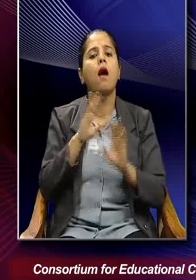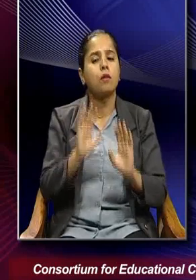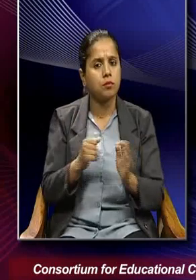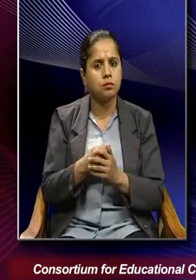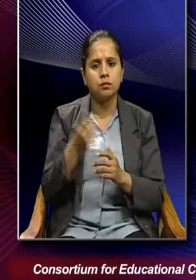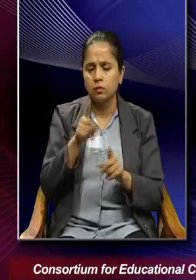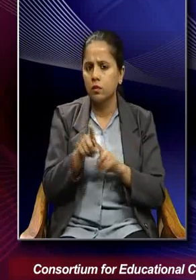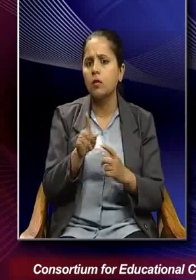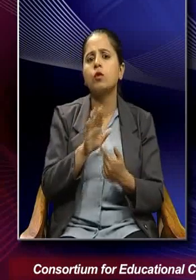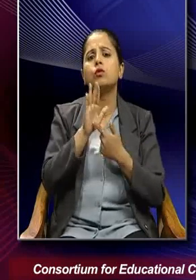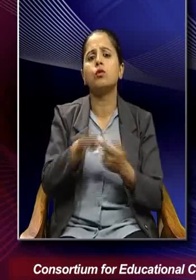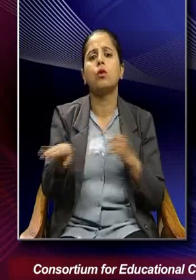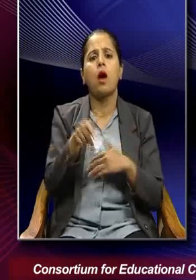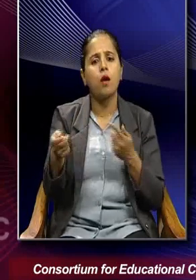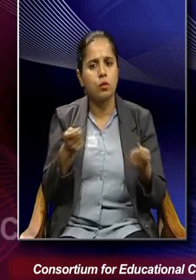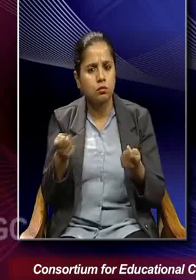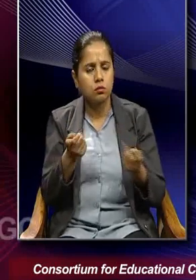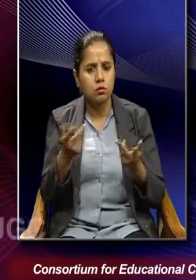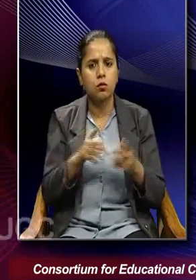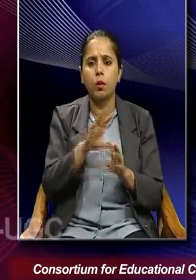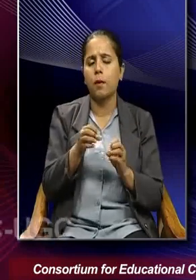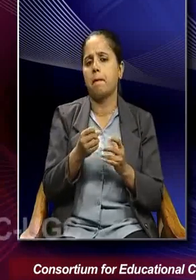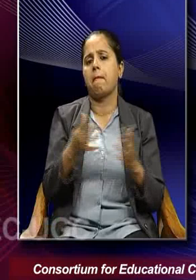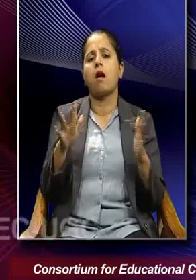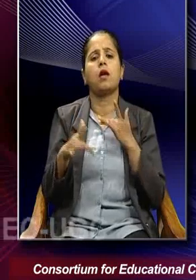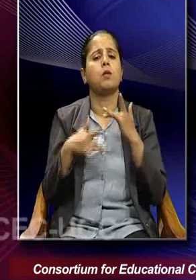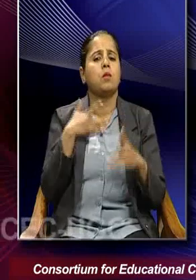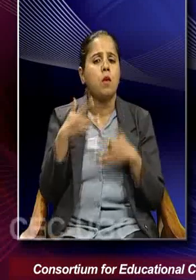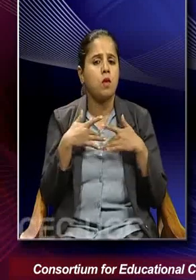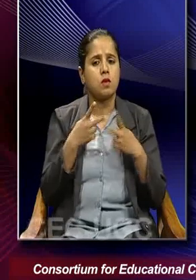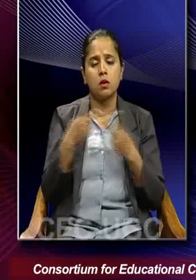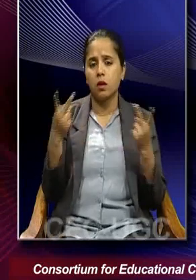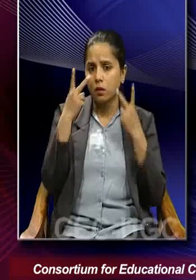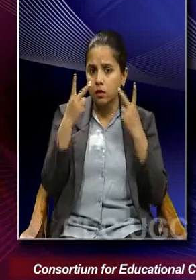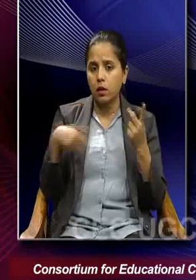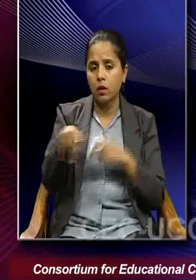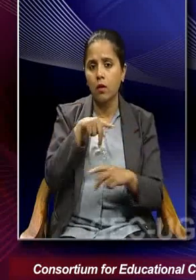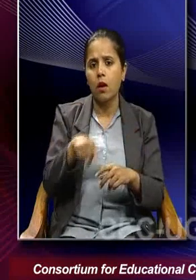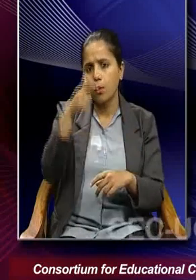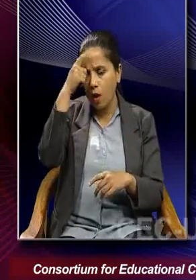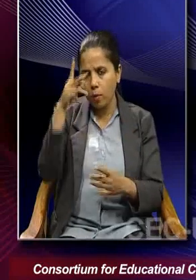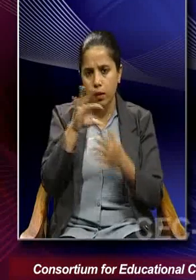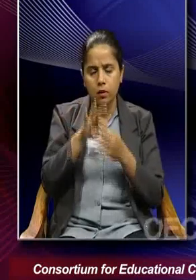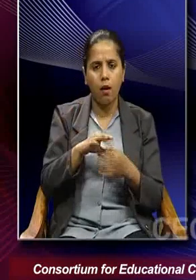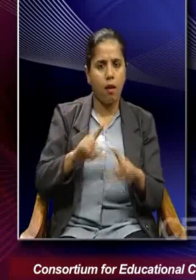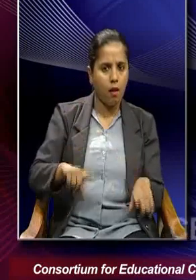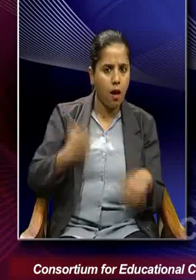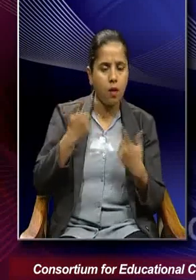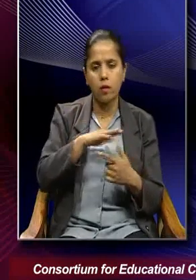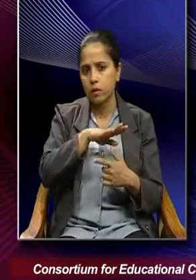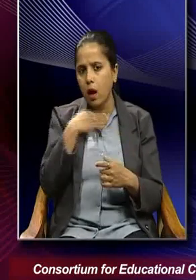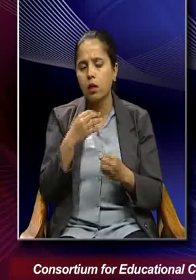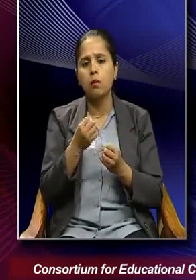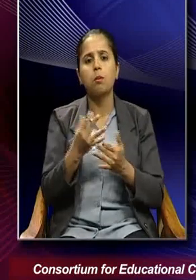in a way also dealing with a lot of emotions, which are dealing with the issue of life and death in such a